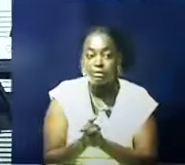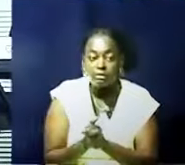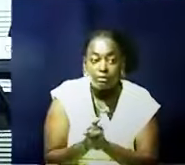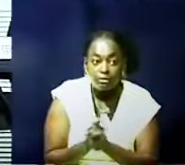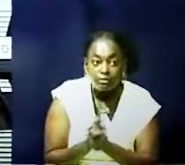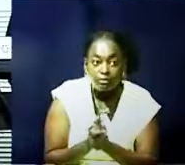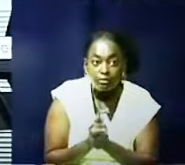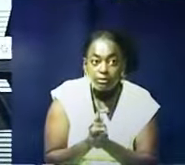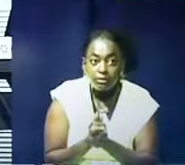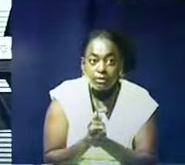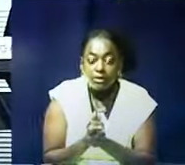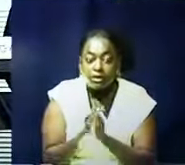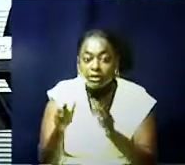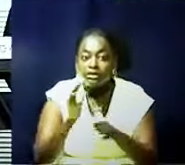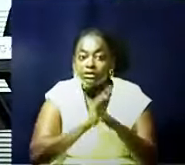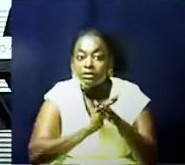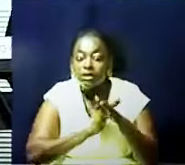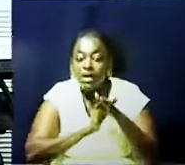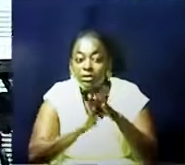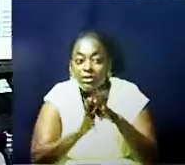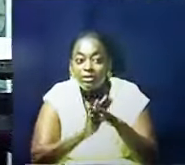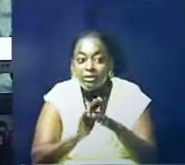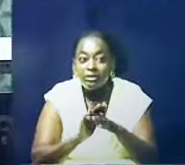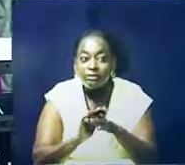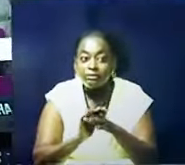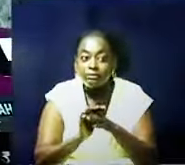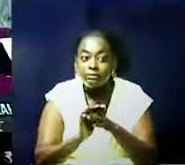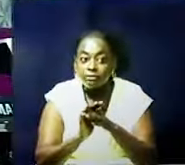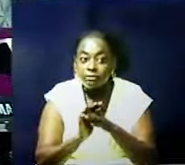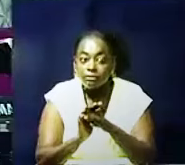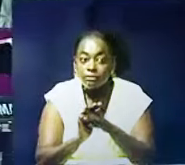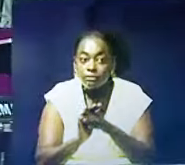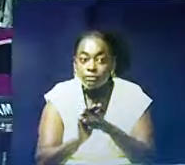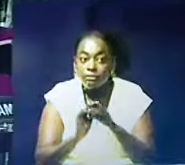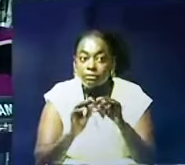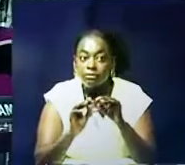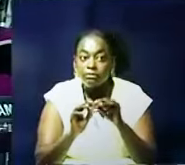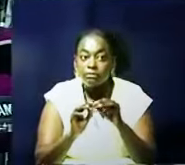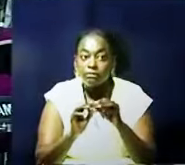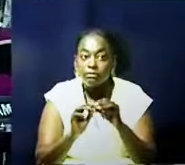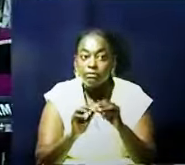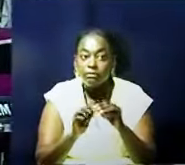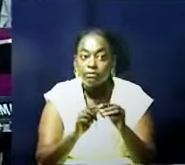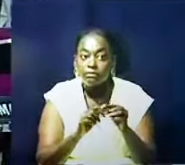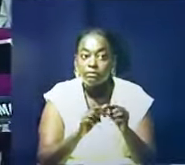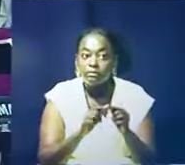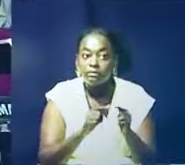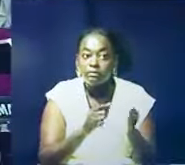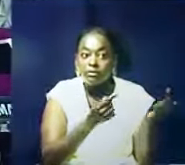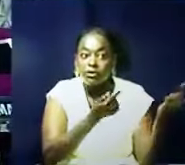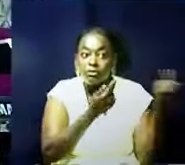business and company reels me in soul, if not in body.